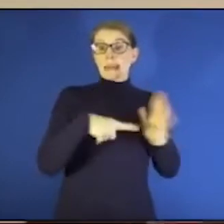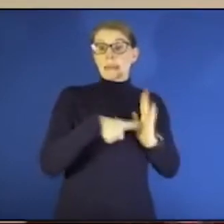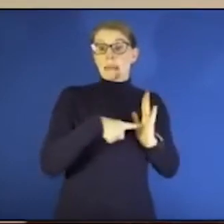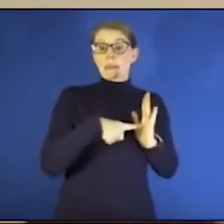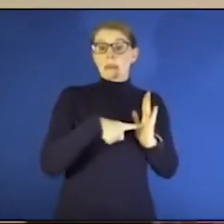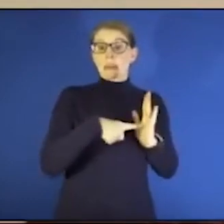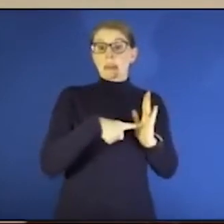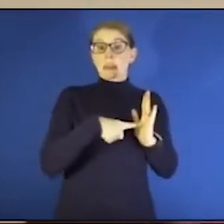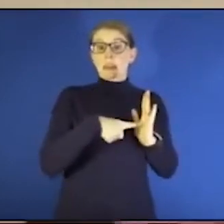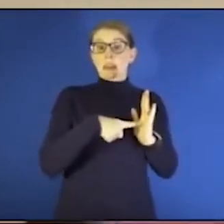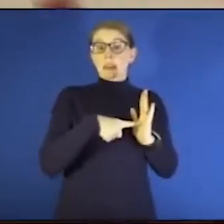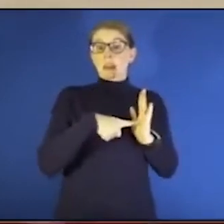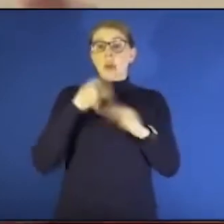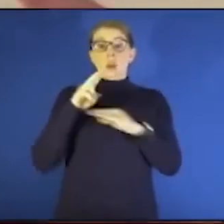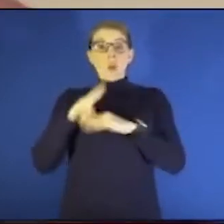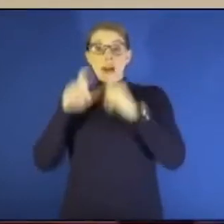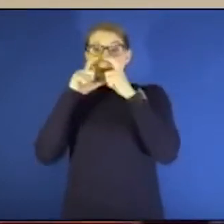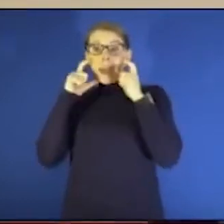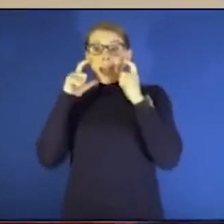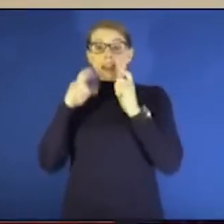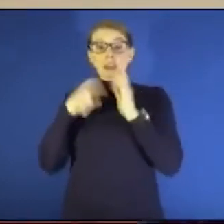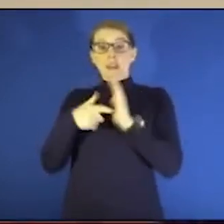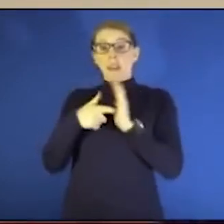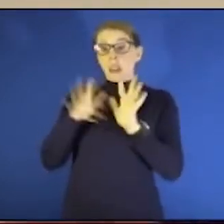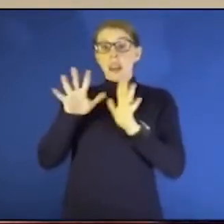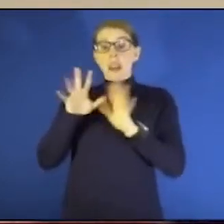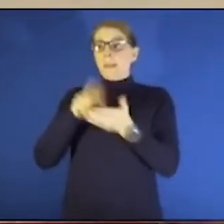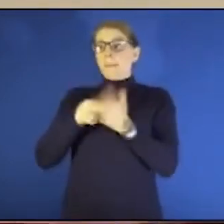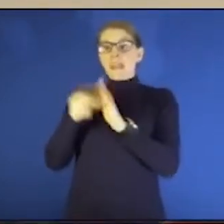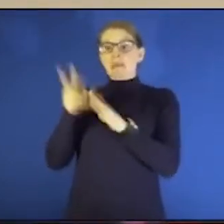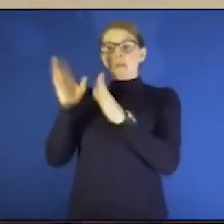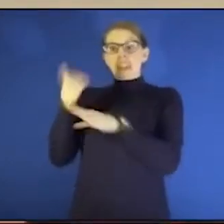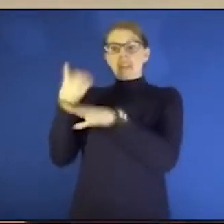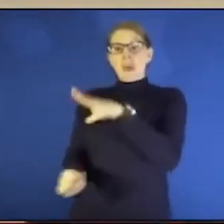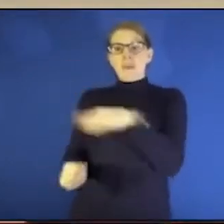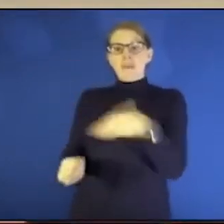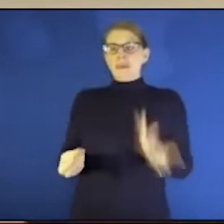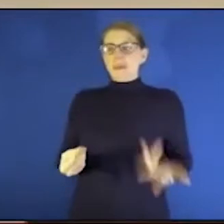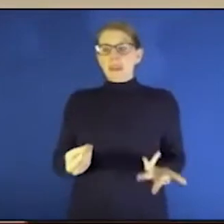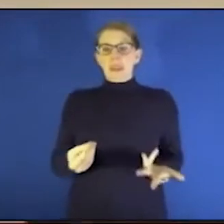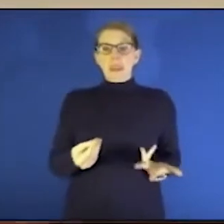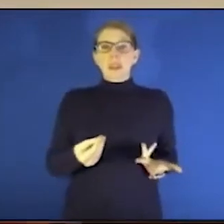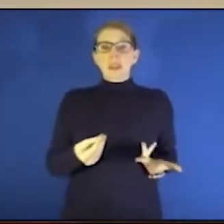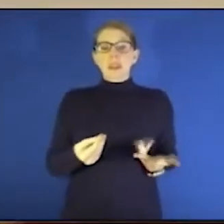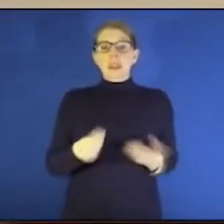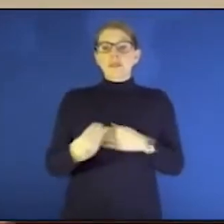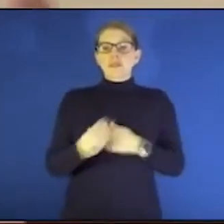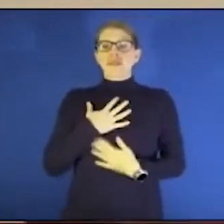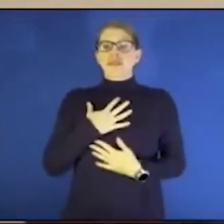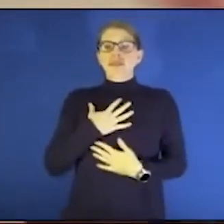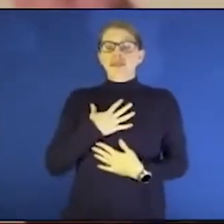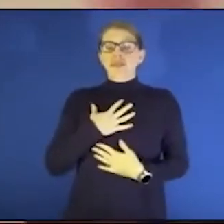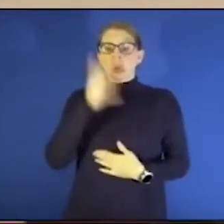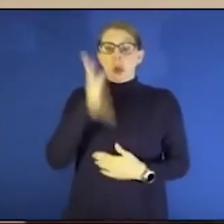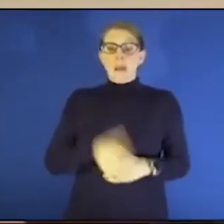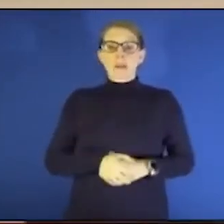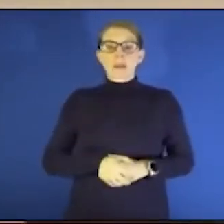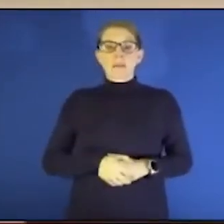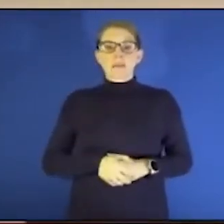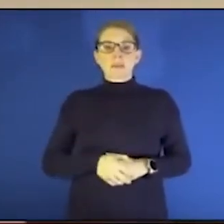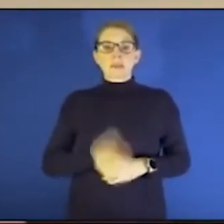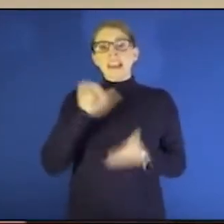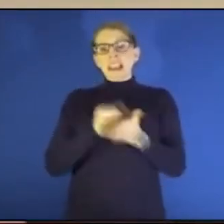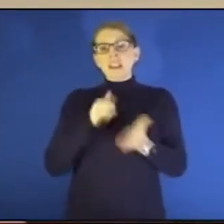wearing a mask or whatever, about people not being there in their lives. They're going to do badly. That's just what I'm seeing. I'm not doing a research study. I'm